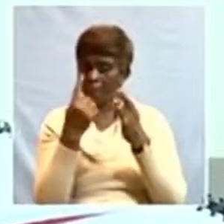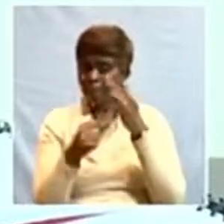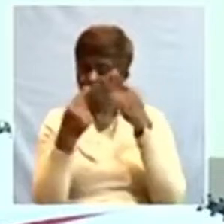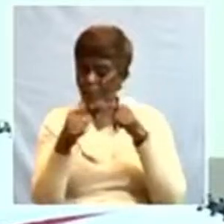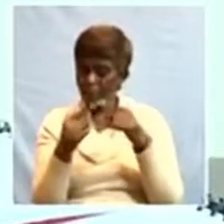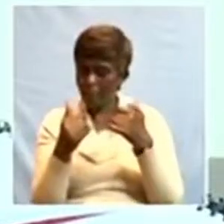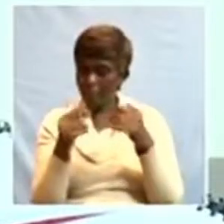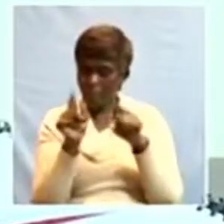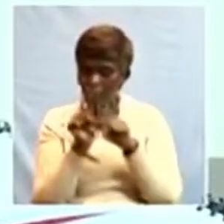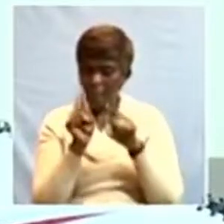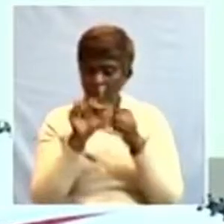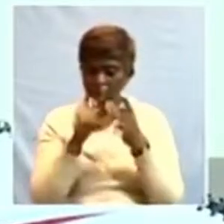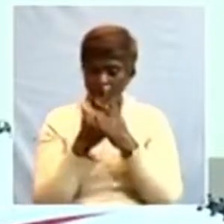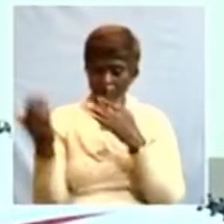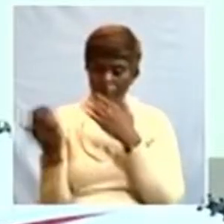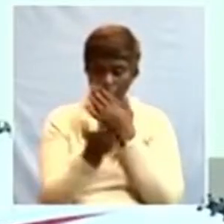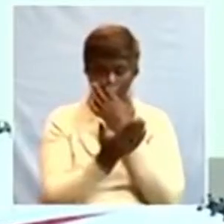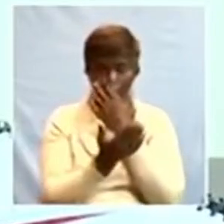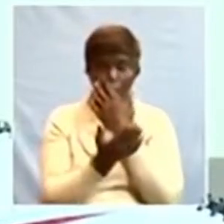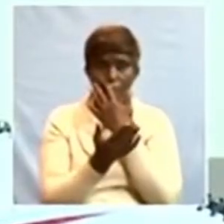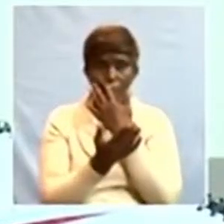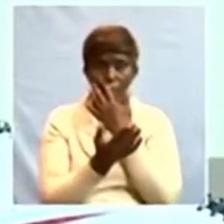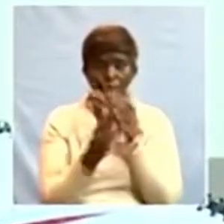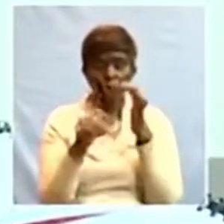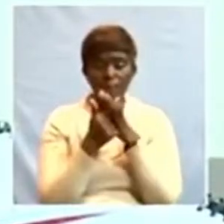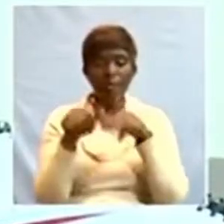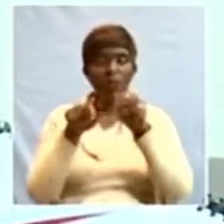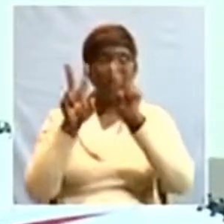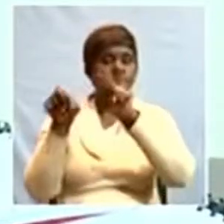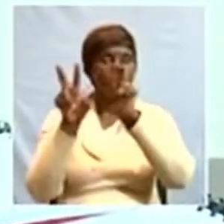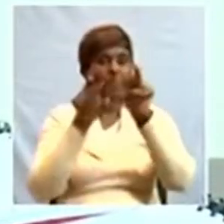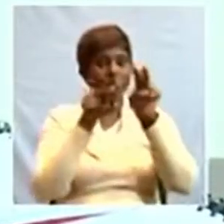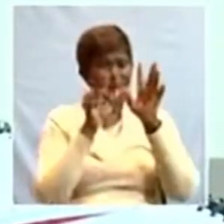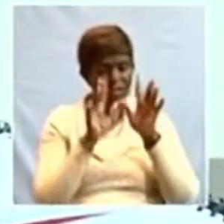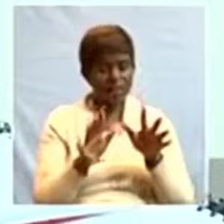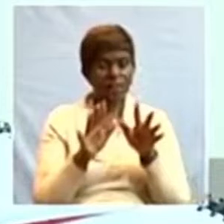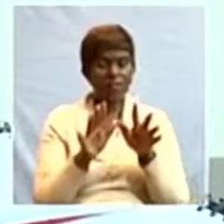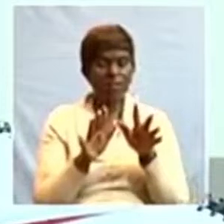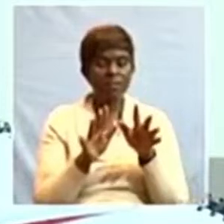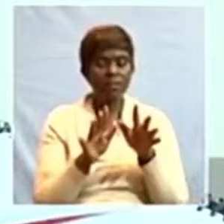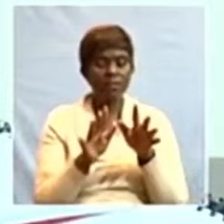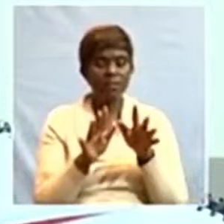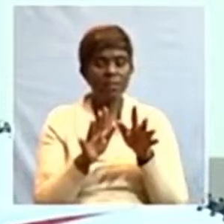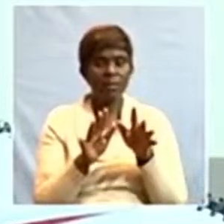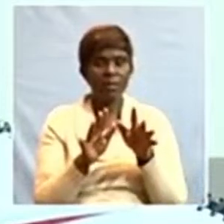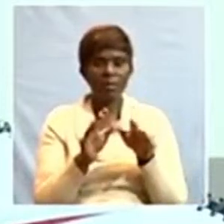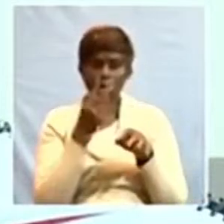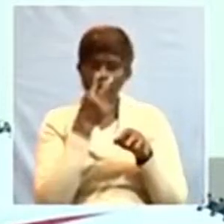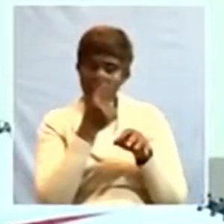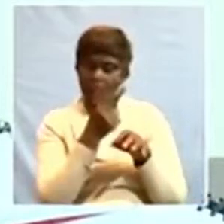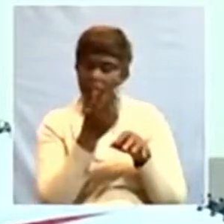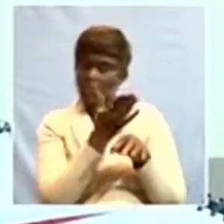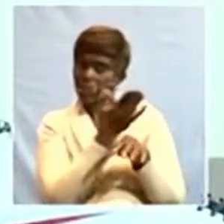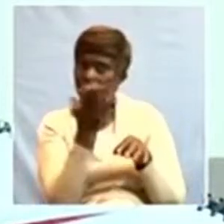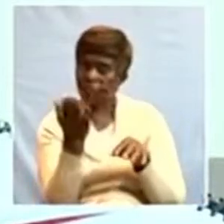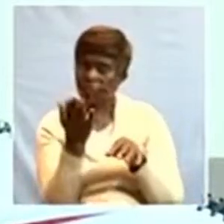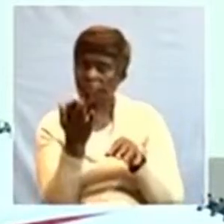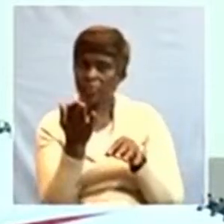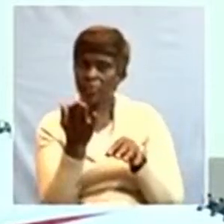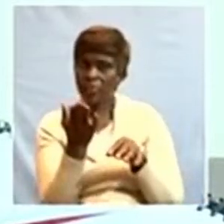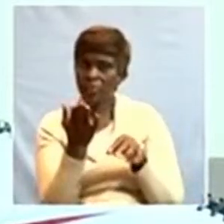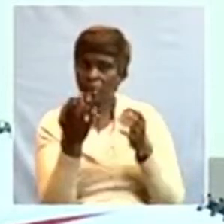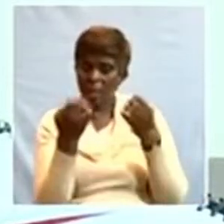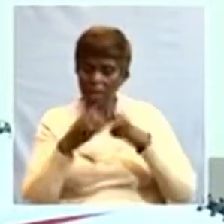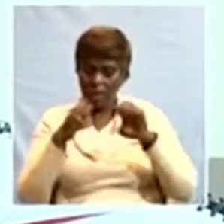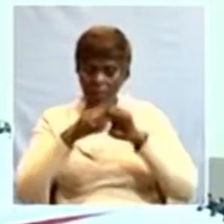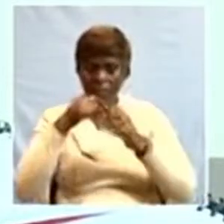happened and how the supervisor looks at it. Because